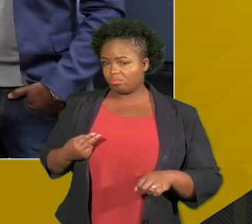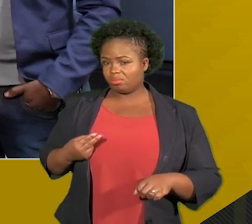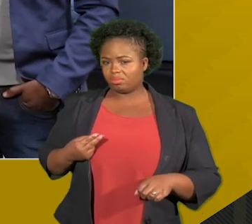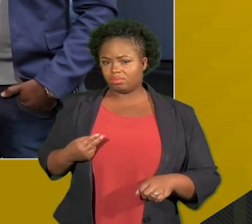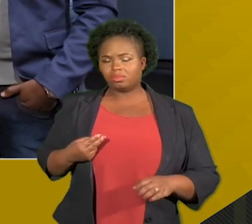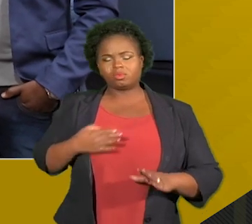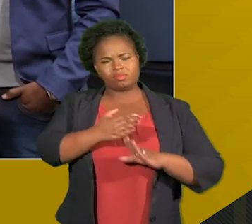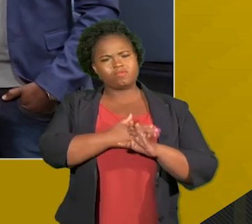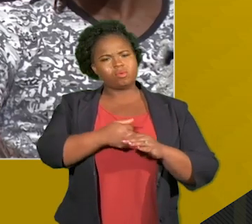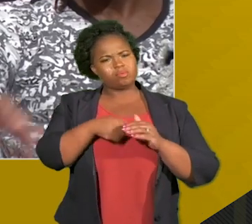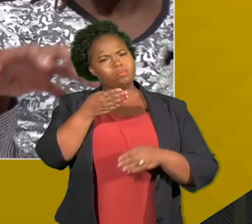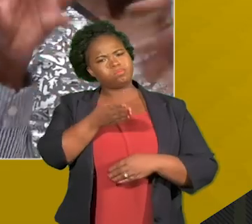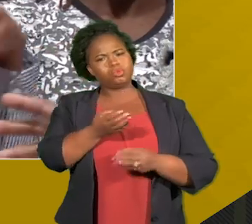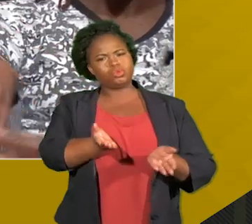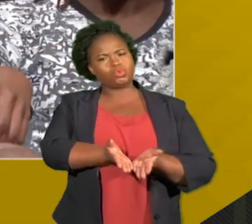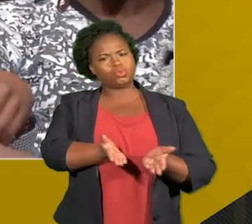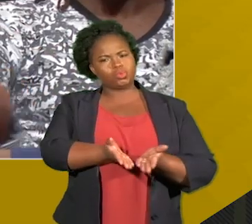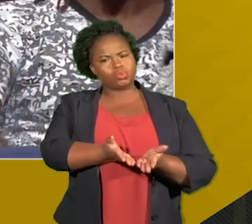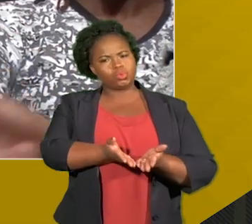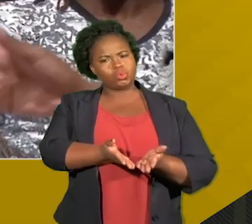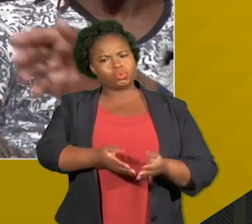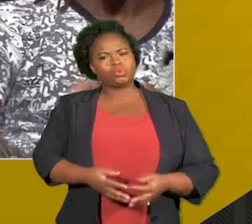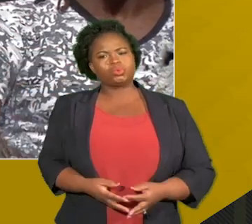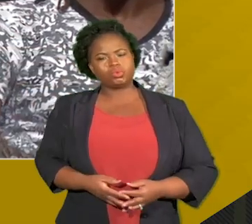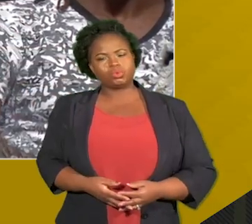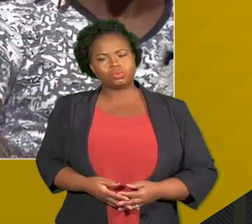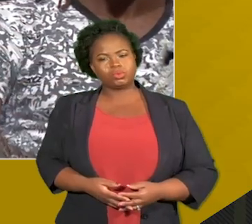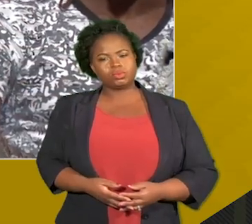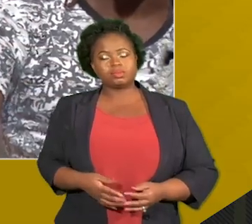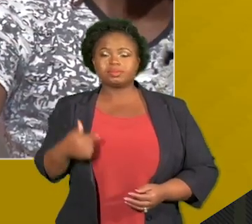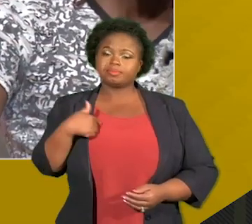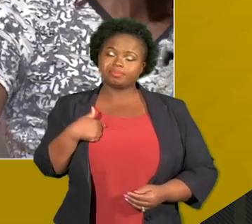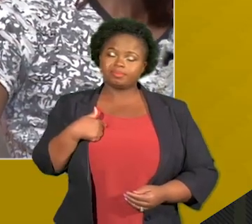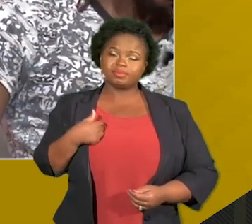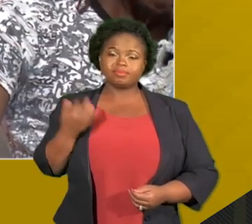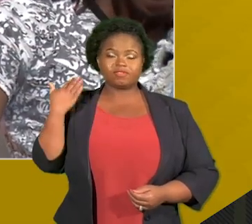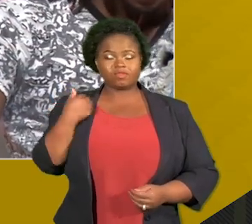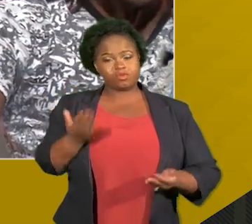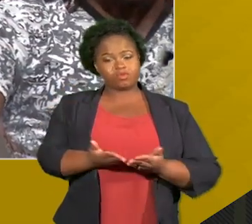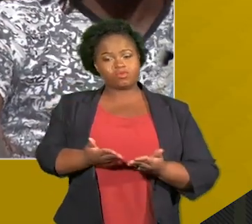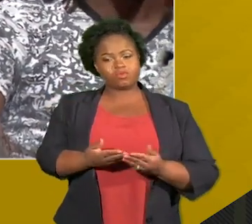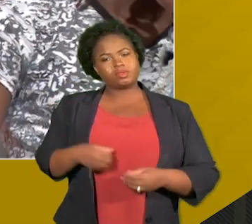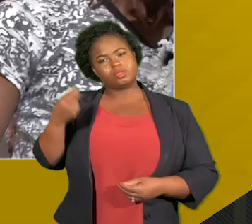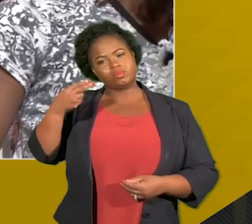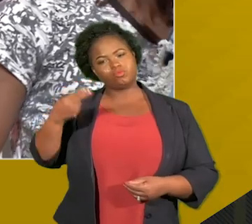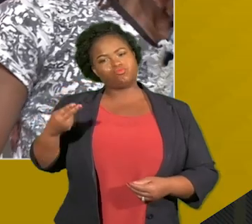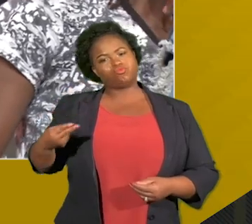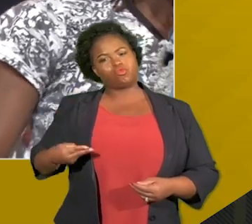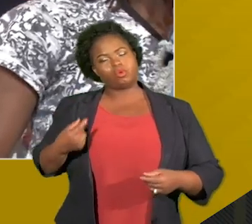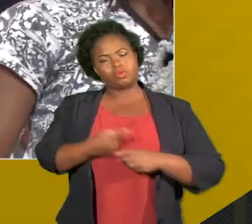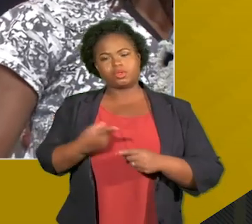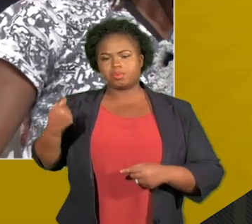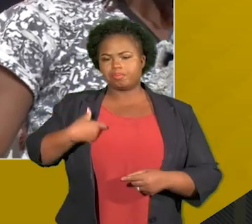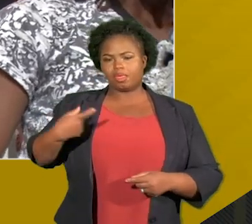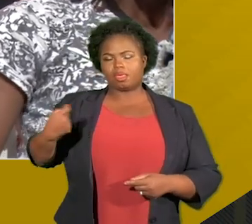used to draw kiloko skolong, ki draw ela the classmate. Wa tatazeng je bamba. Ki draw ela the classmate then bampatela di 1 rand tading. So